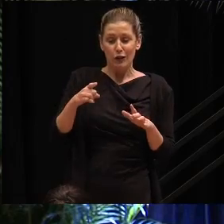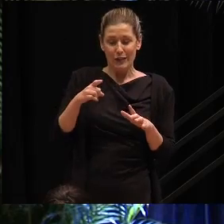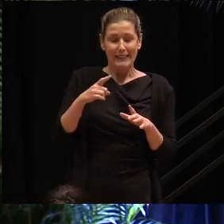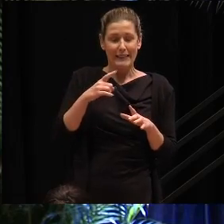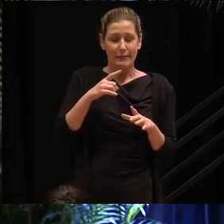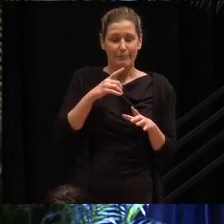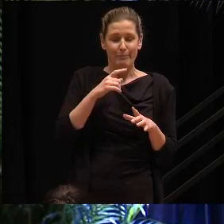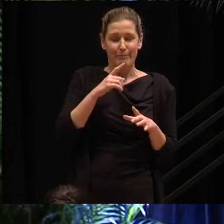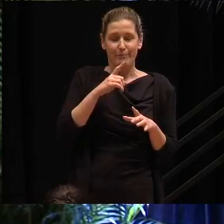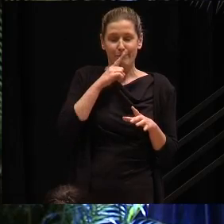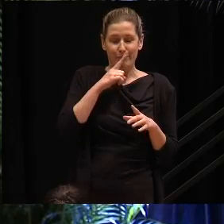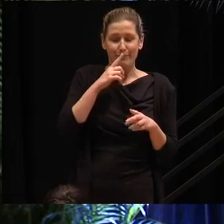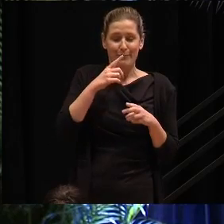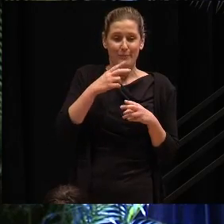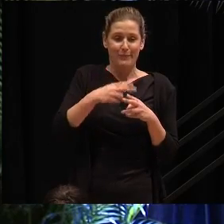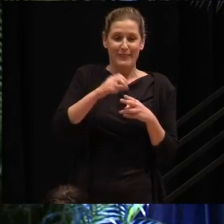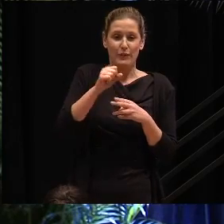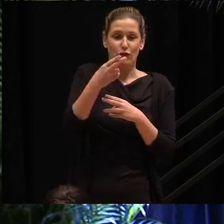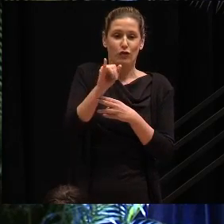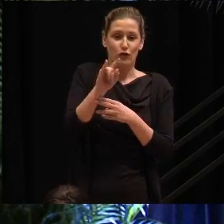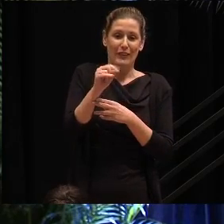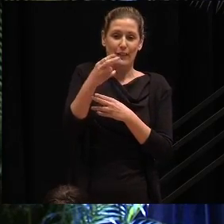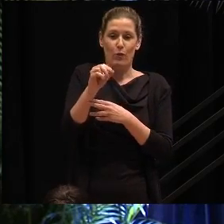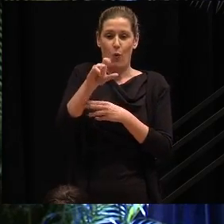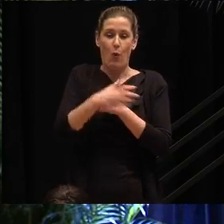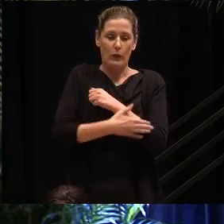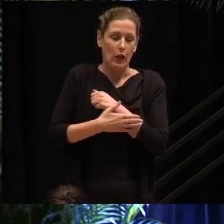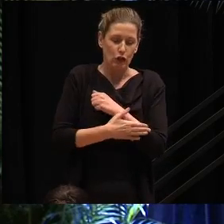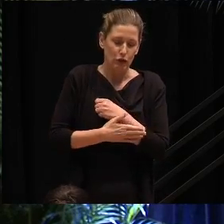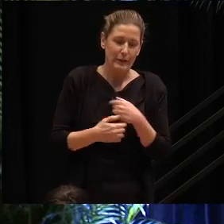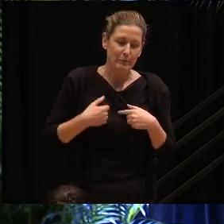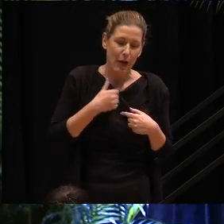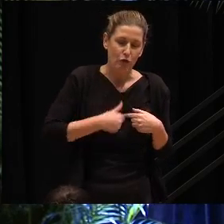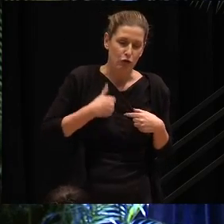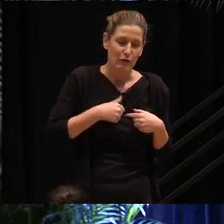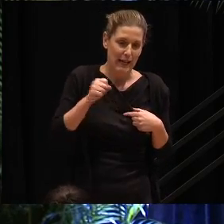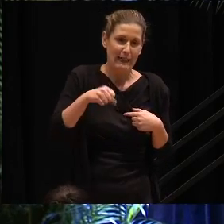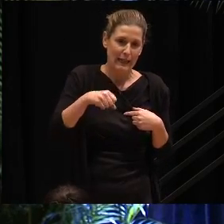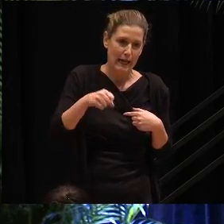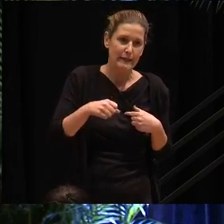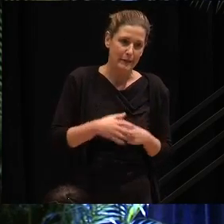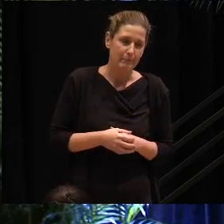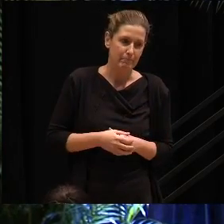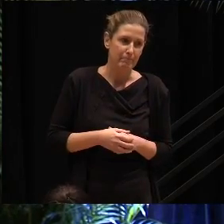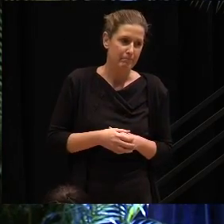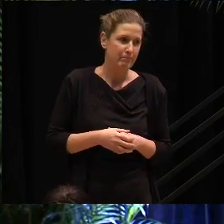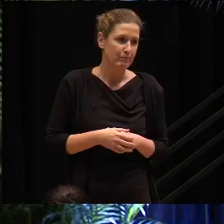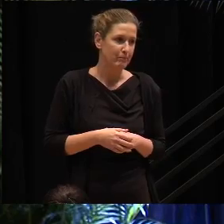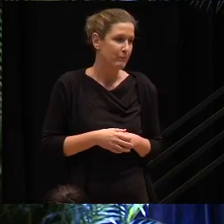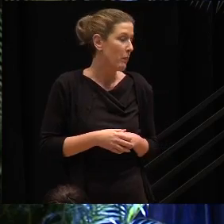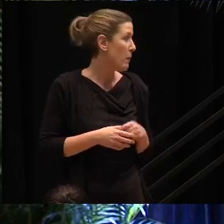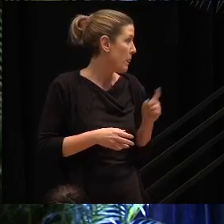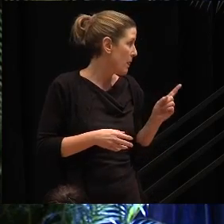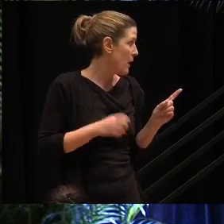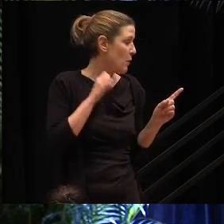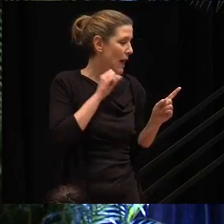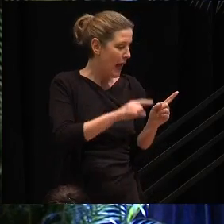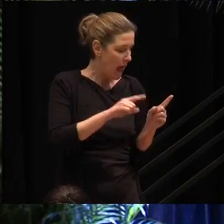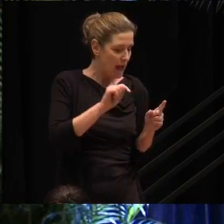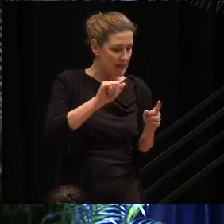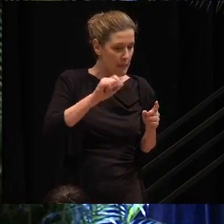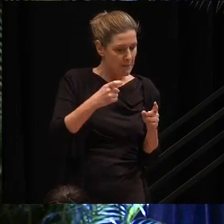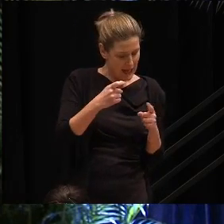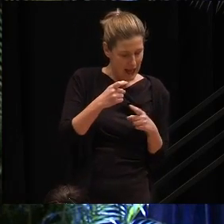Republican analyst Lisa Pelosi, let me ask you about the Republican tax proposal. The Democrats say